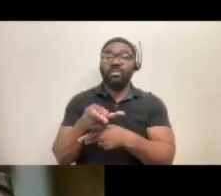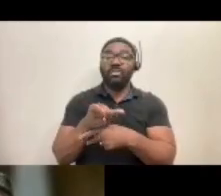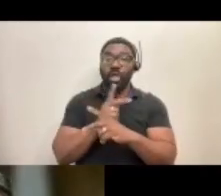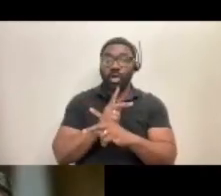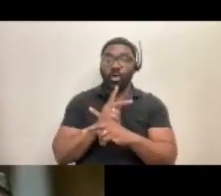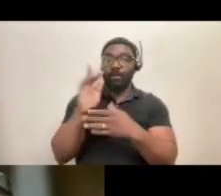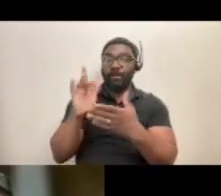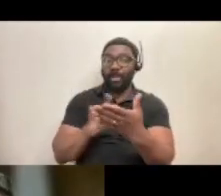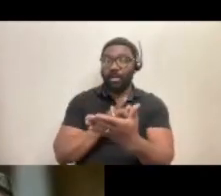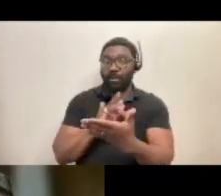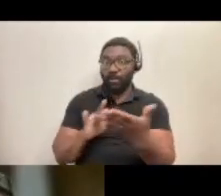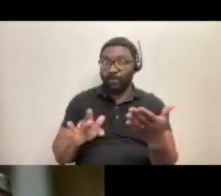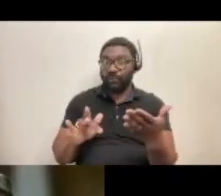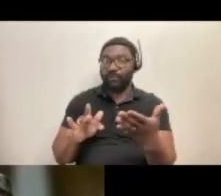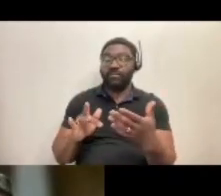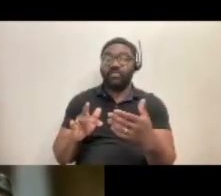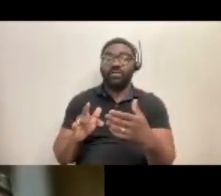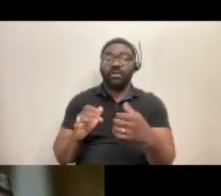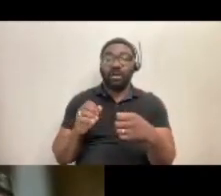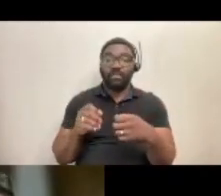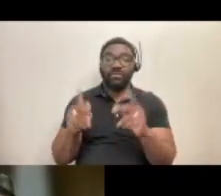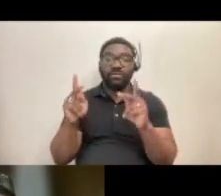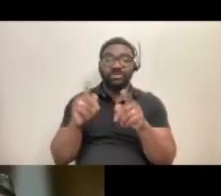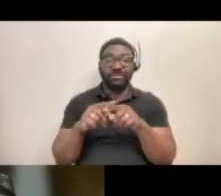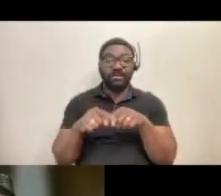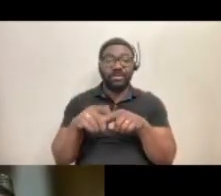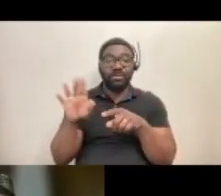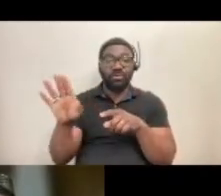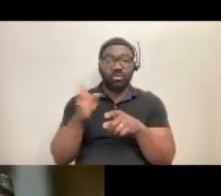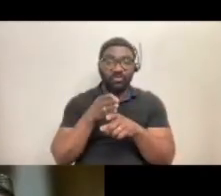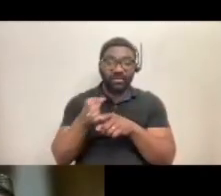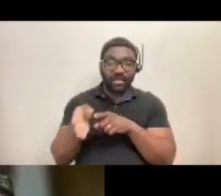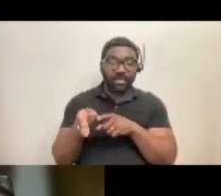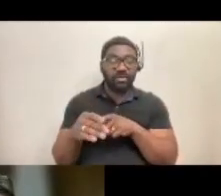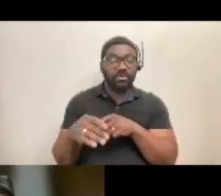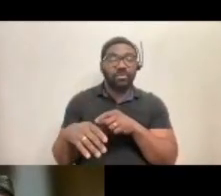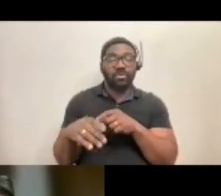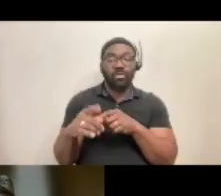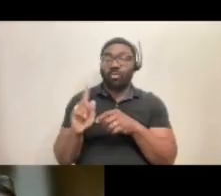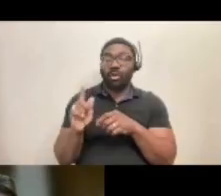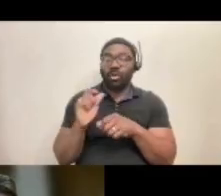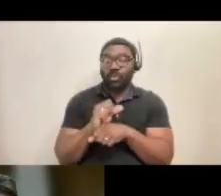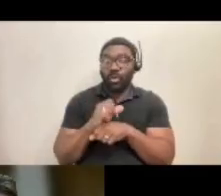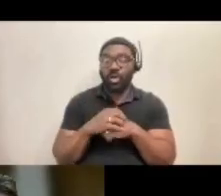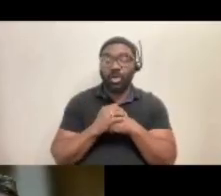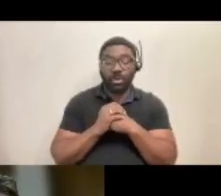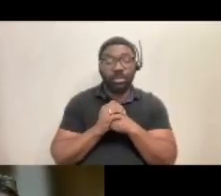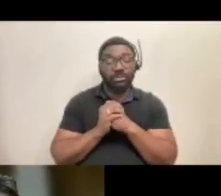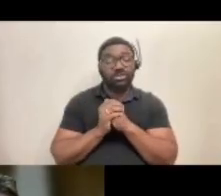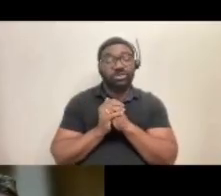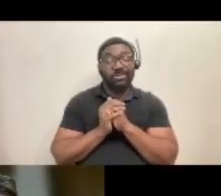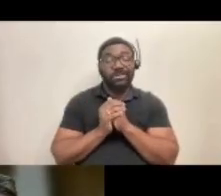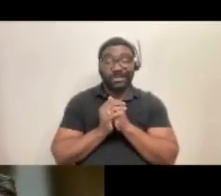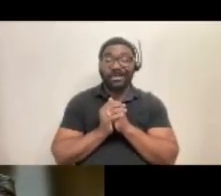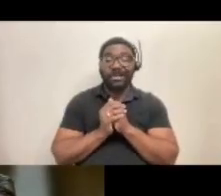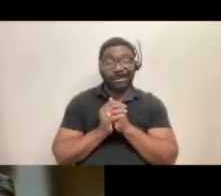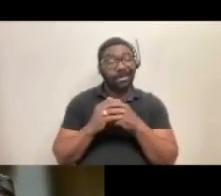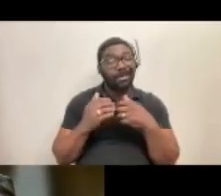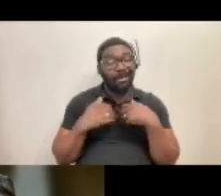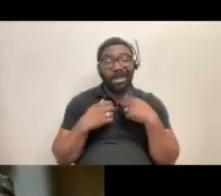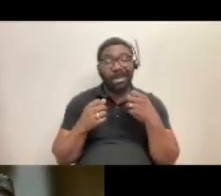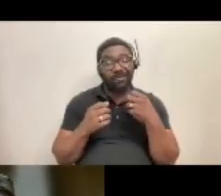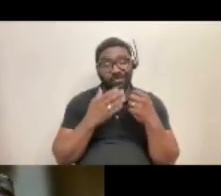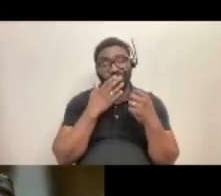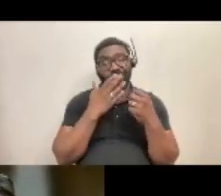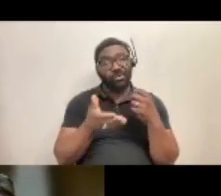on what area you work in and what field you go into specifically. So for sure, there's some other opportunities that